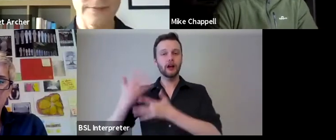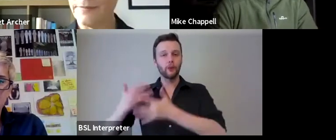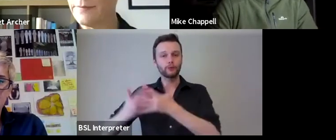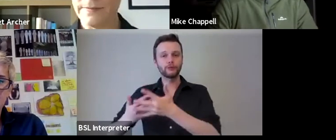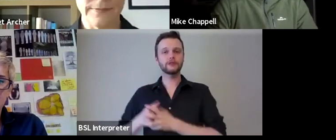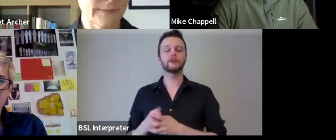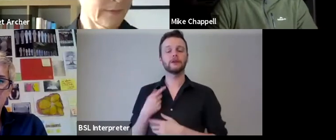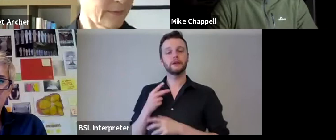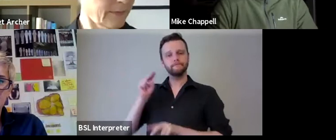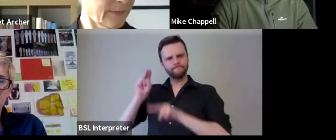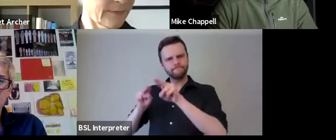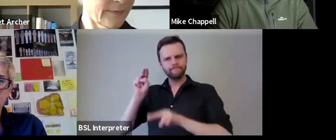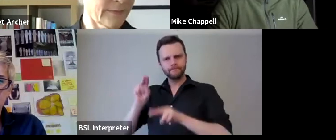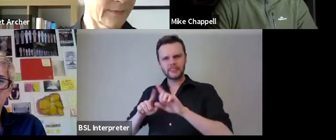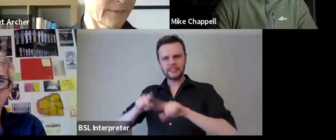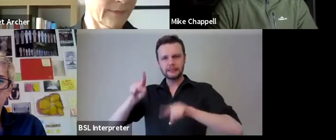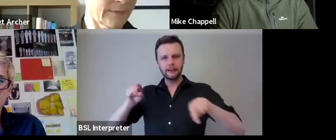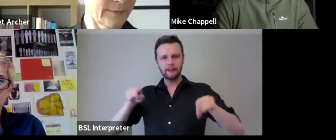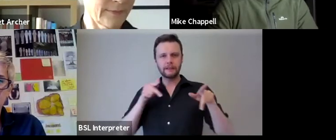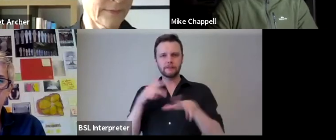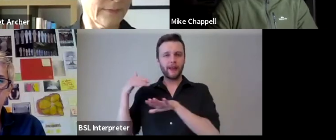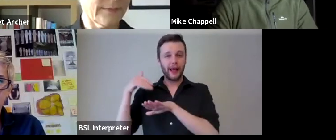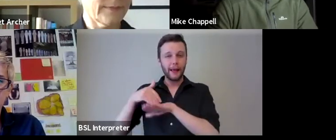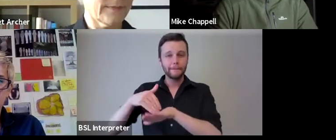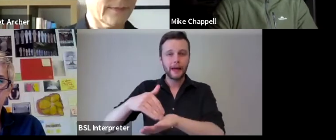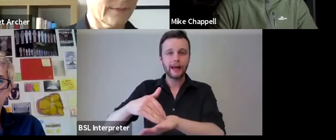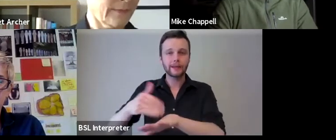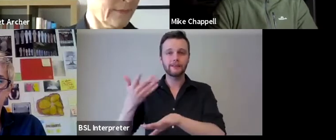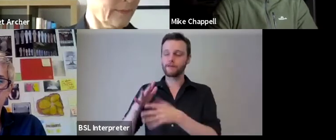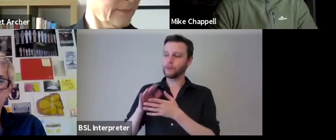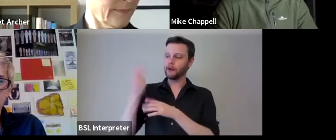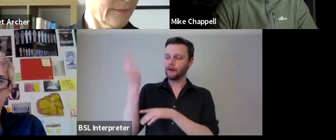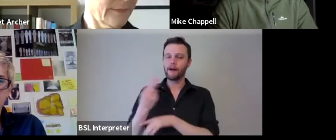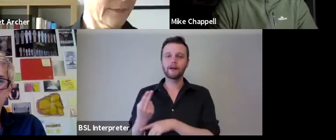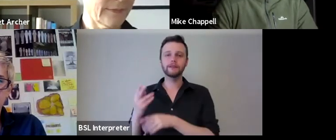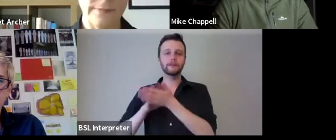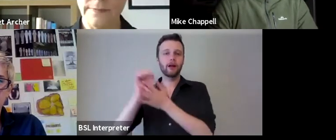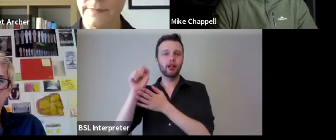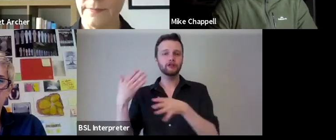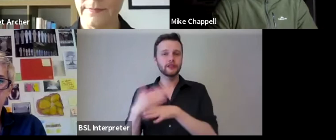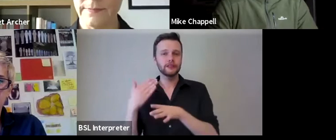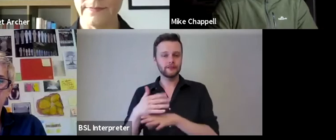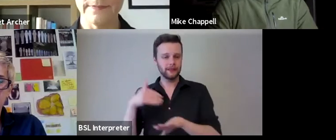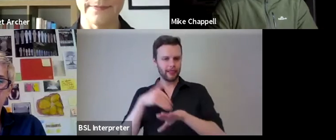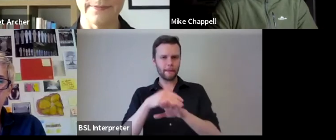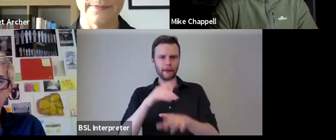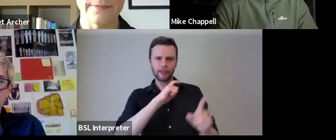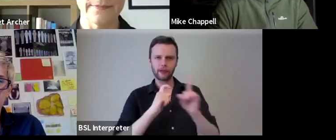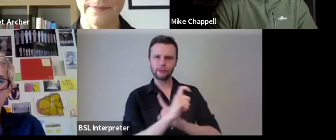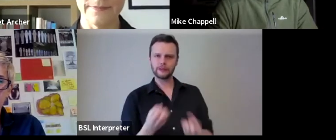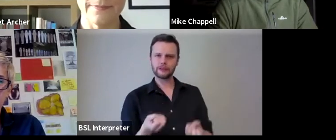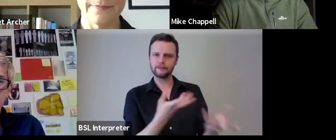the various types of impacts of arts and cultural activity on the communities that they